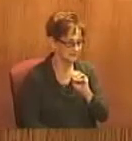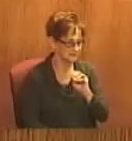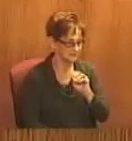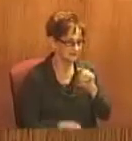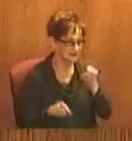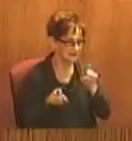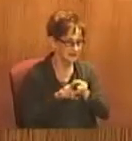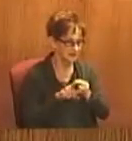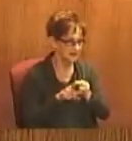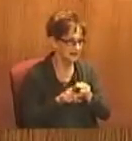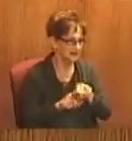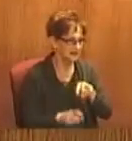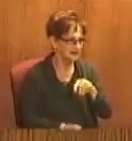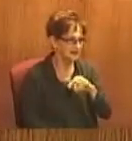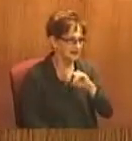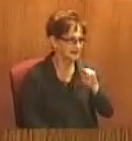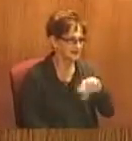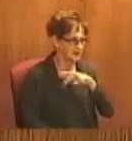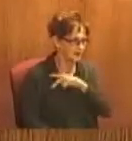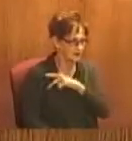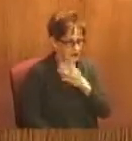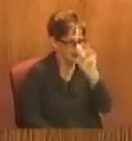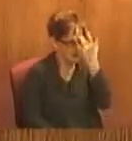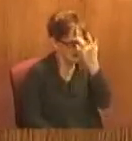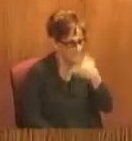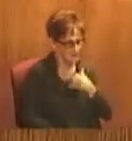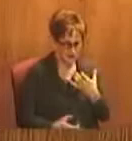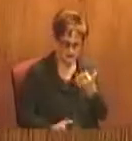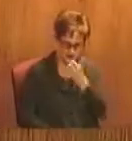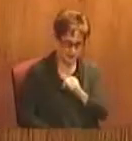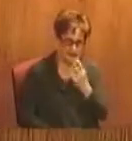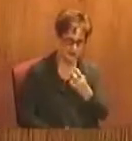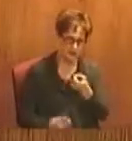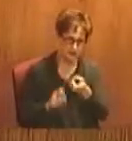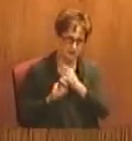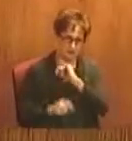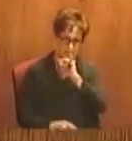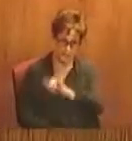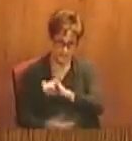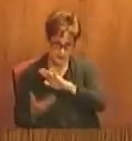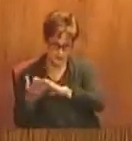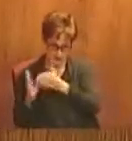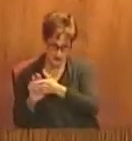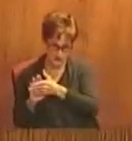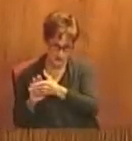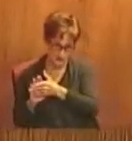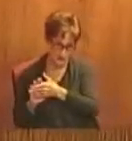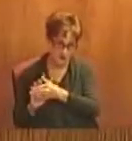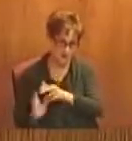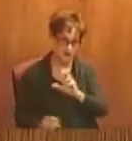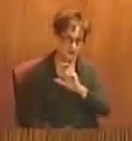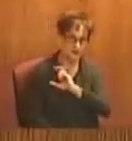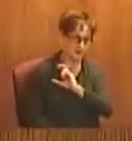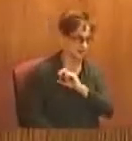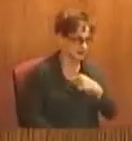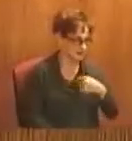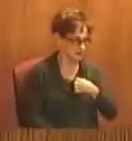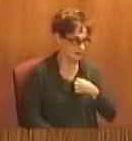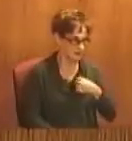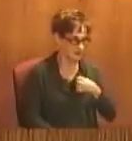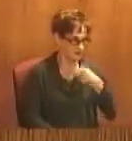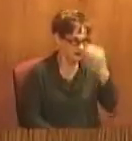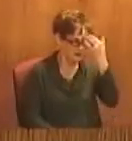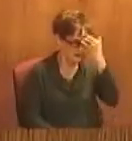as a person of color, why would I want anybody emanating from this community, quote, policing me? I know what